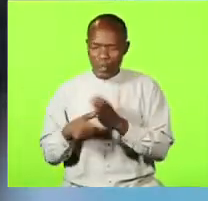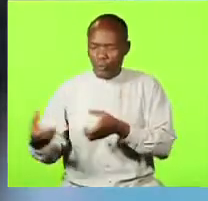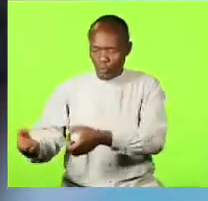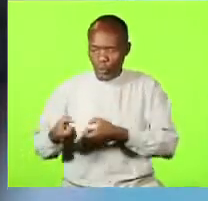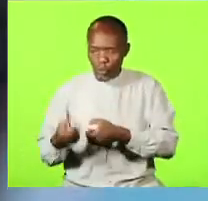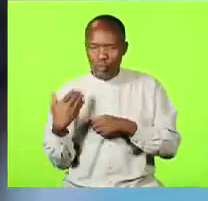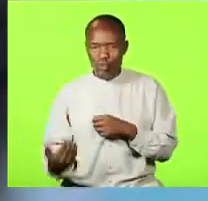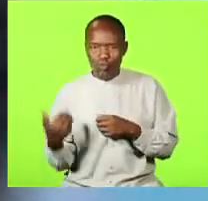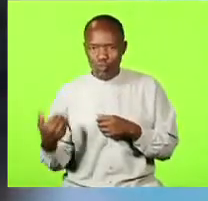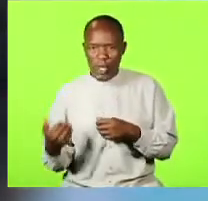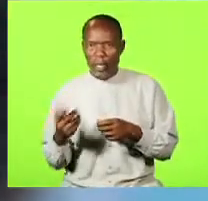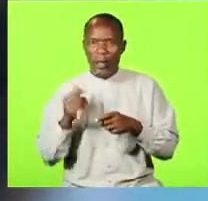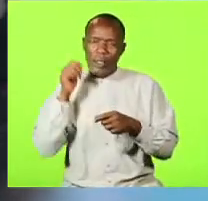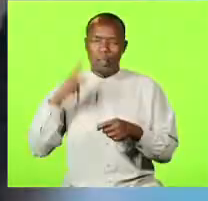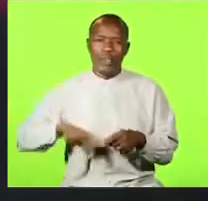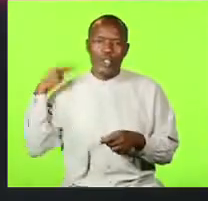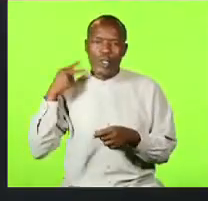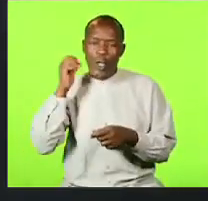have to a better place for our children.